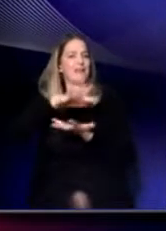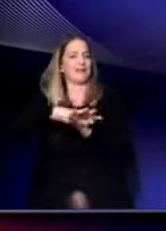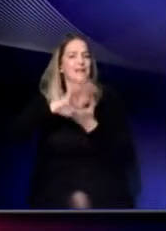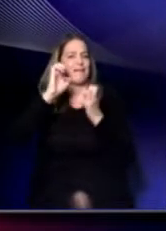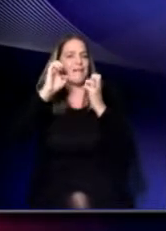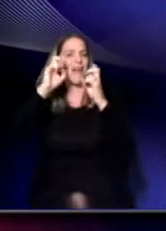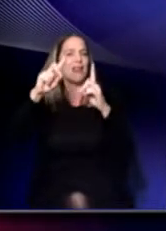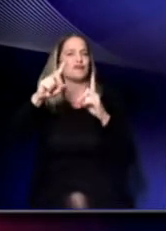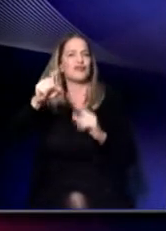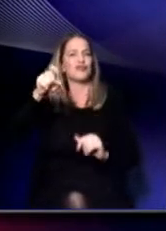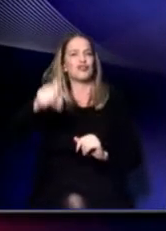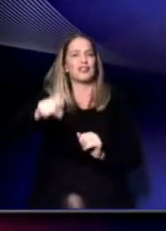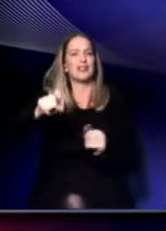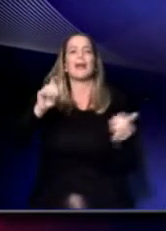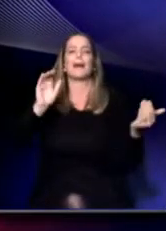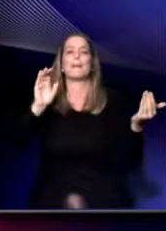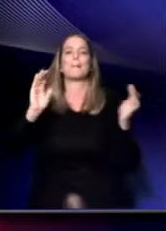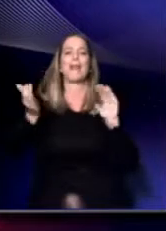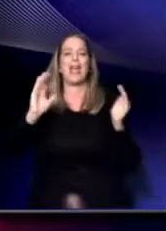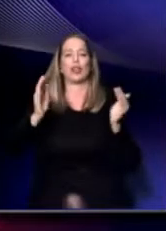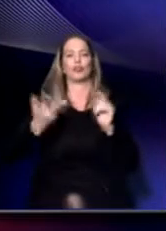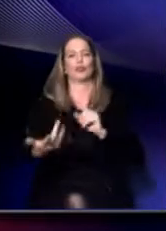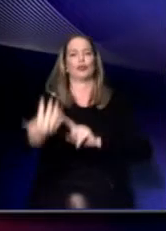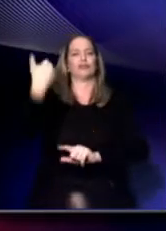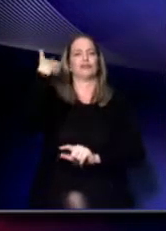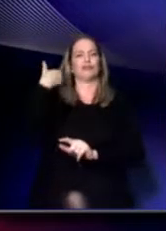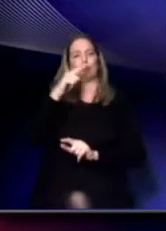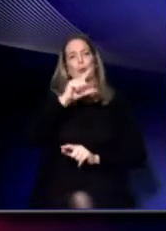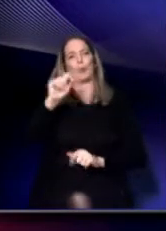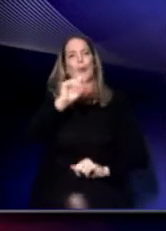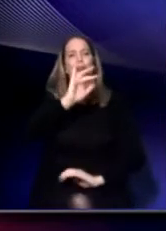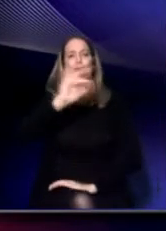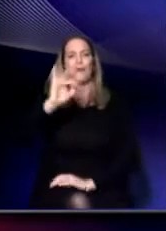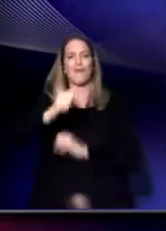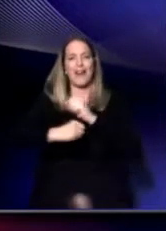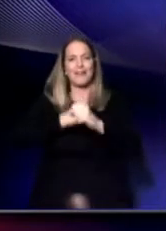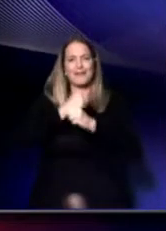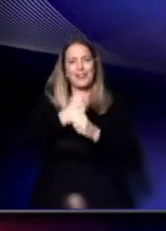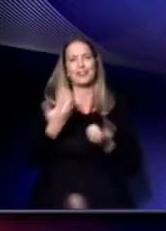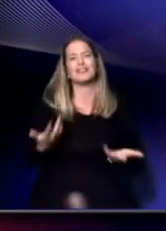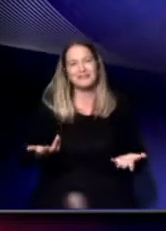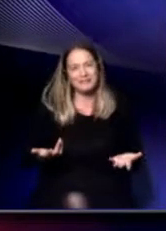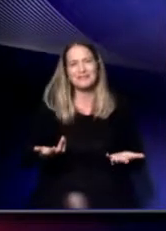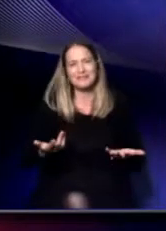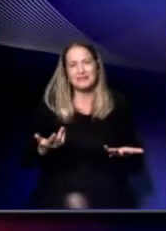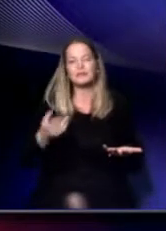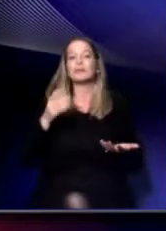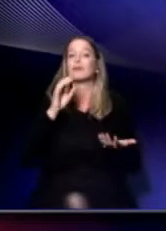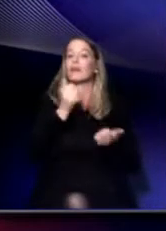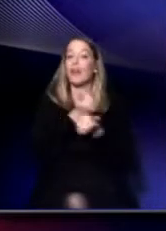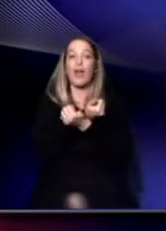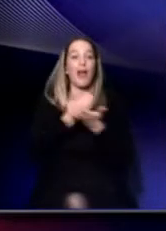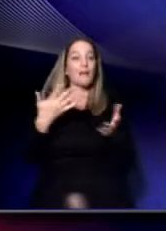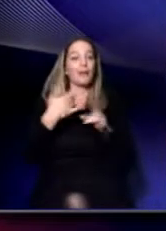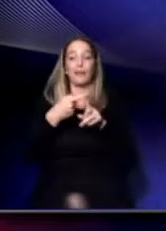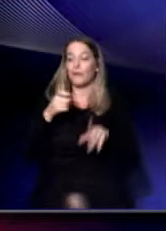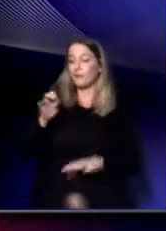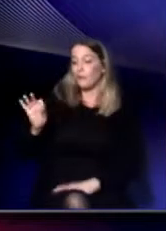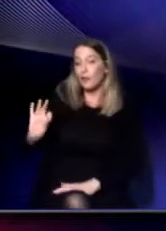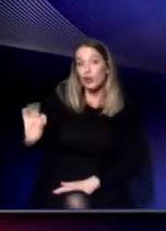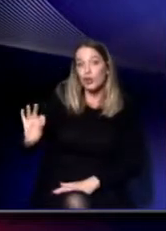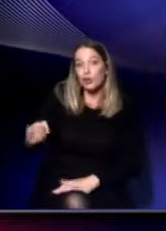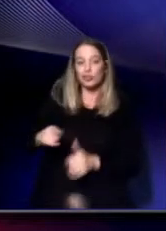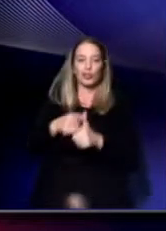20, 25 years ago. And that's everything from the furniture we have to the educational IT items that we have